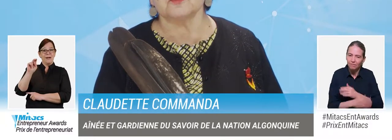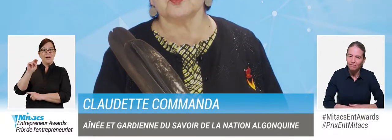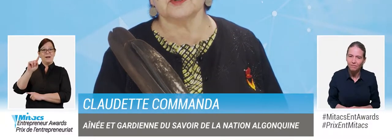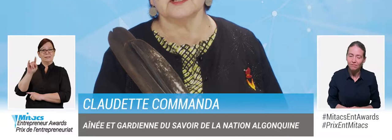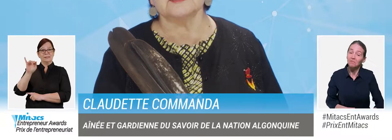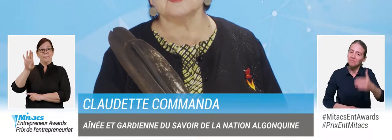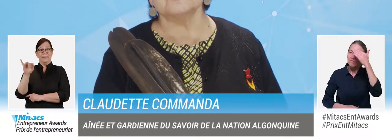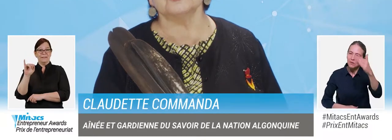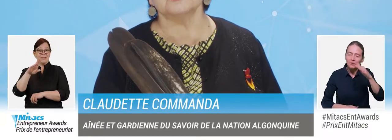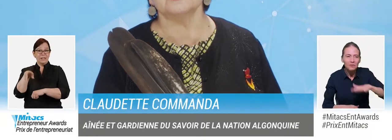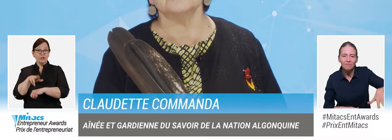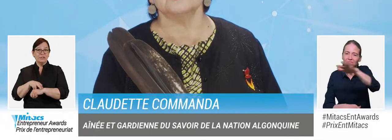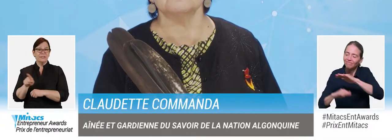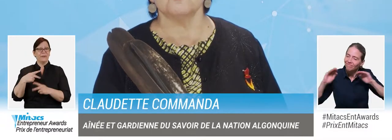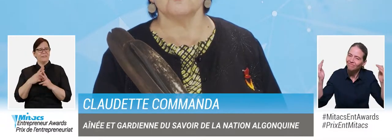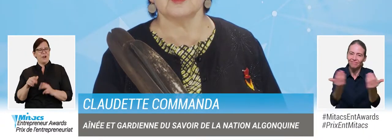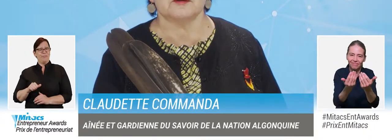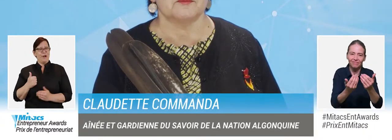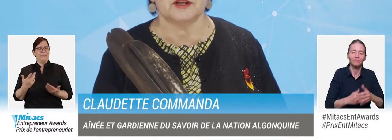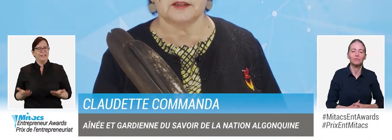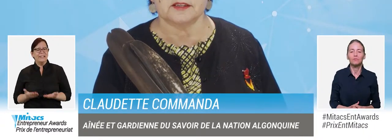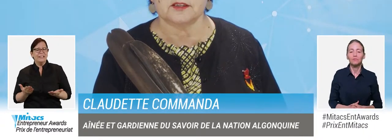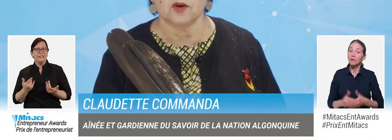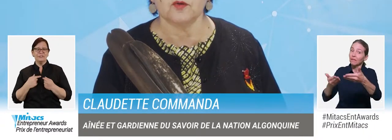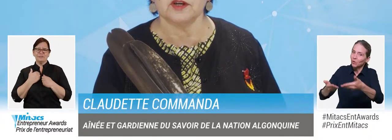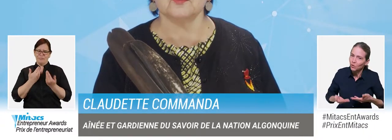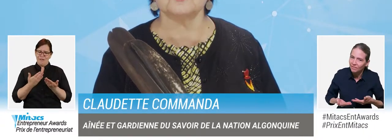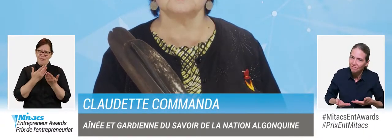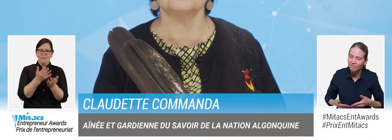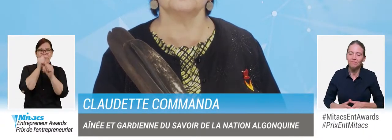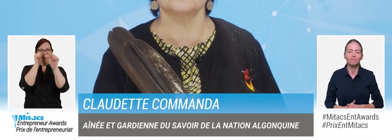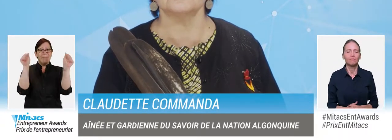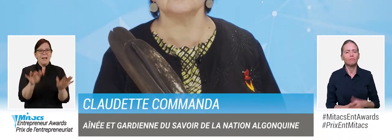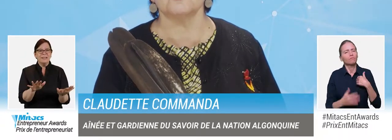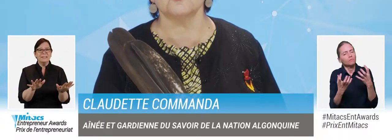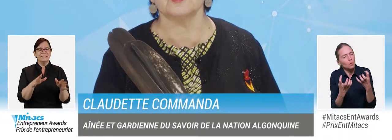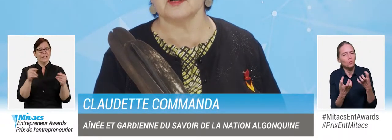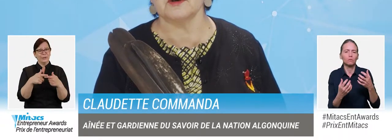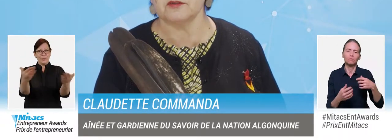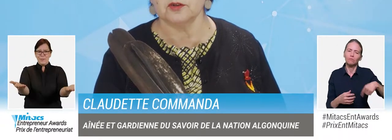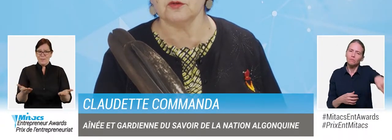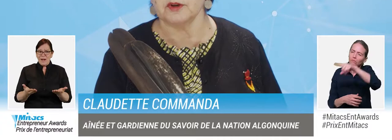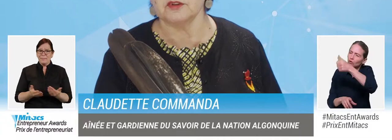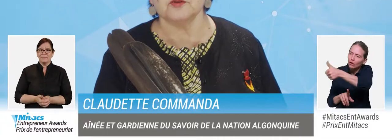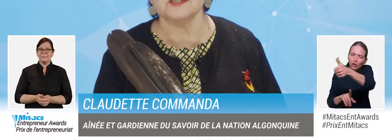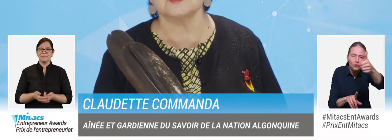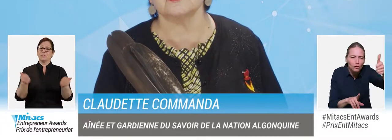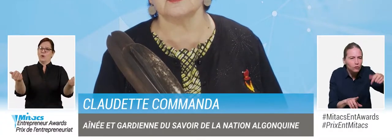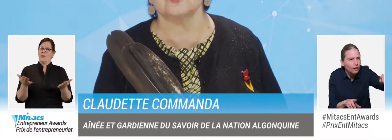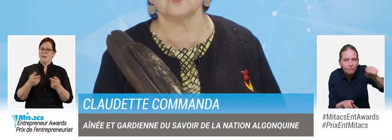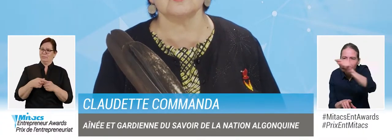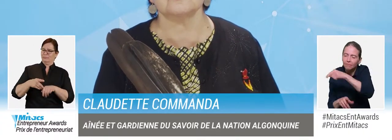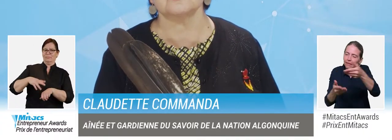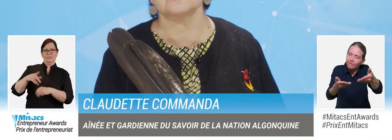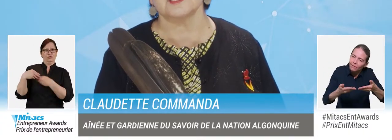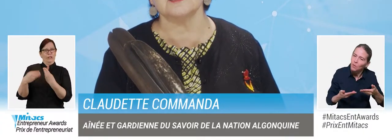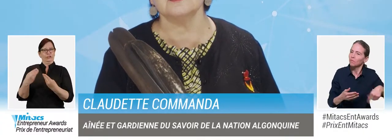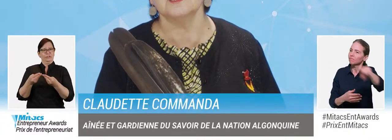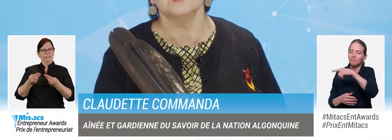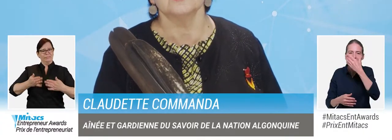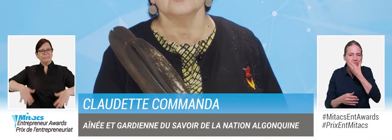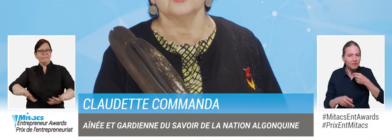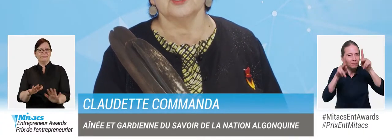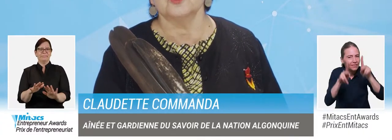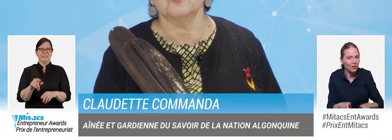très fière d'être ici pour donner des mots à bénédiction et aussi pour donner des mots à bienvenue. Bienvenue ici à le territoire